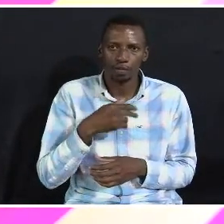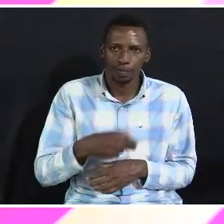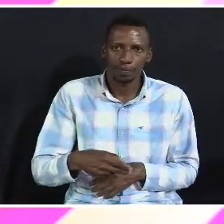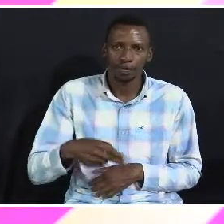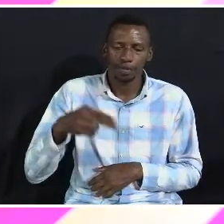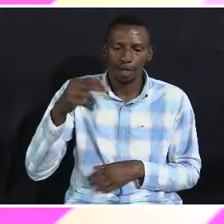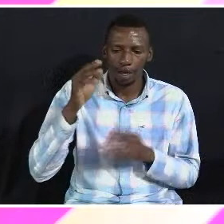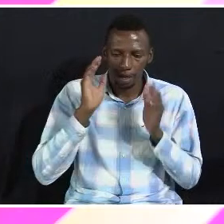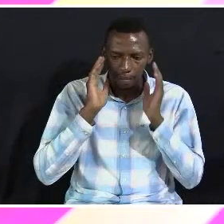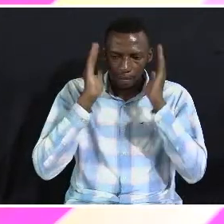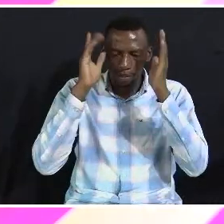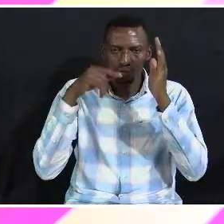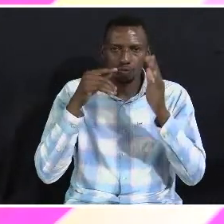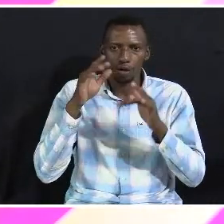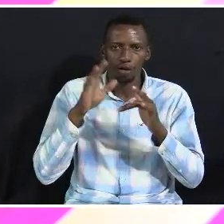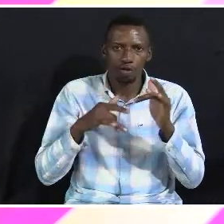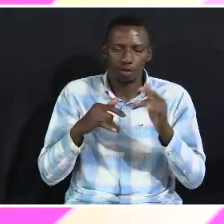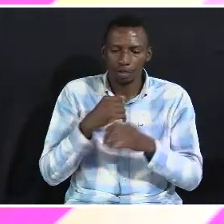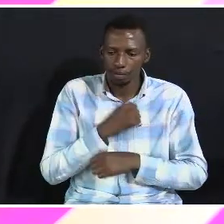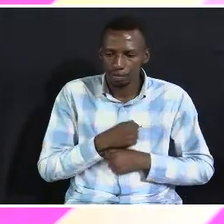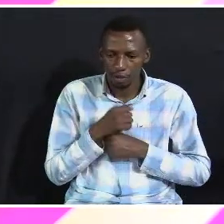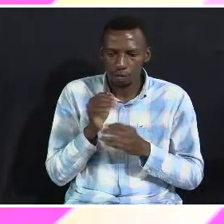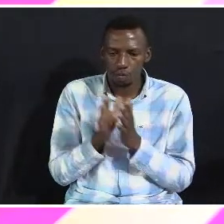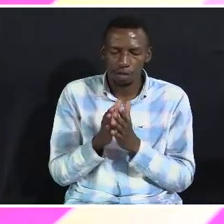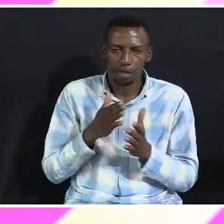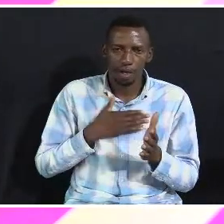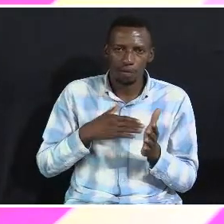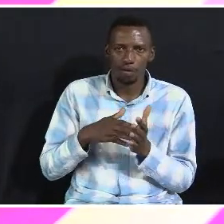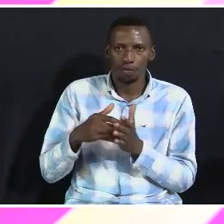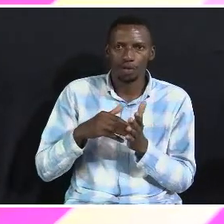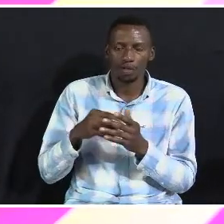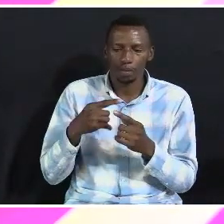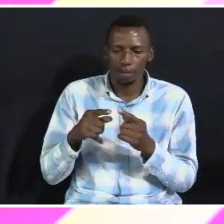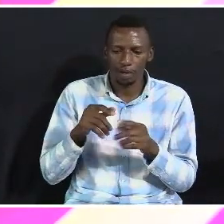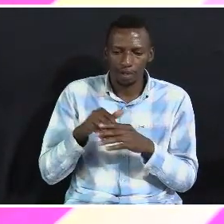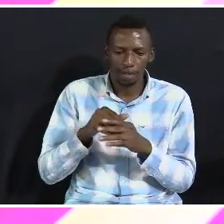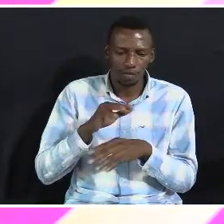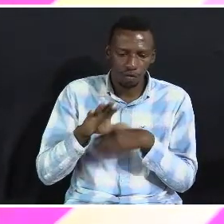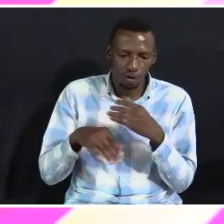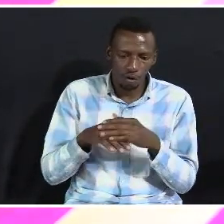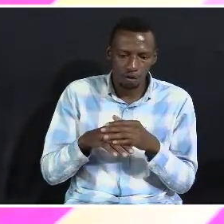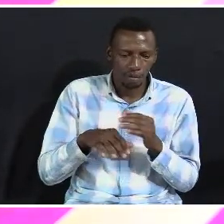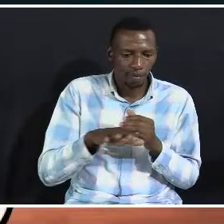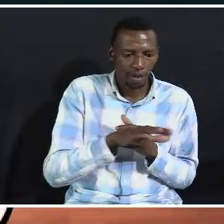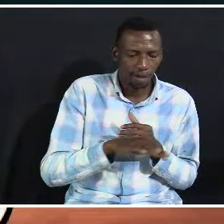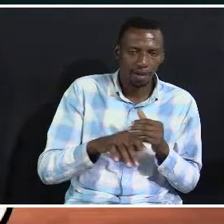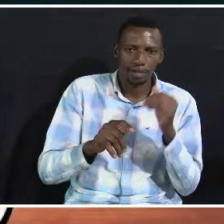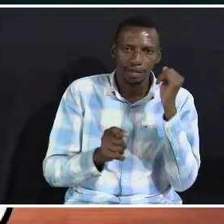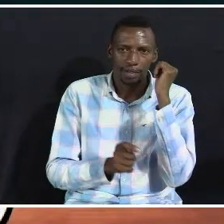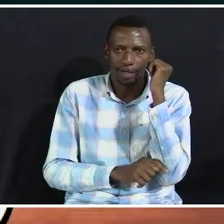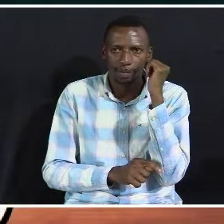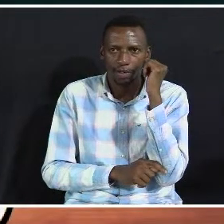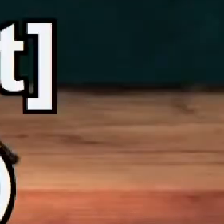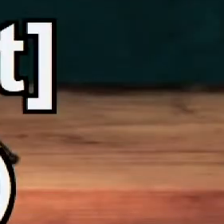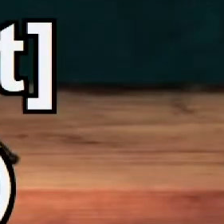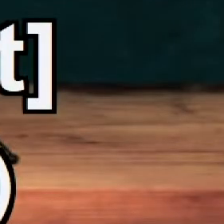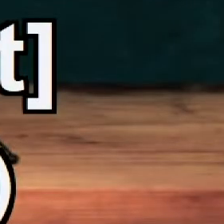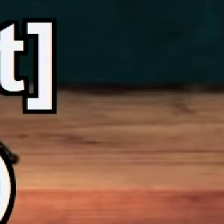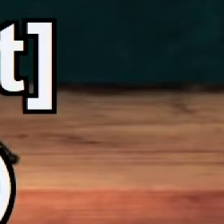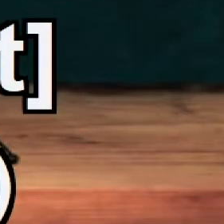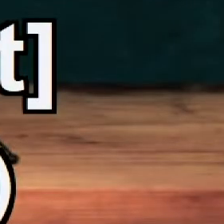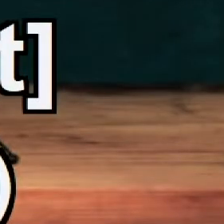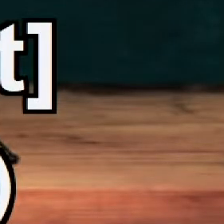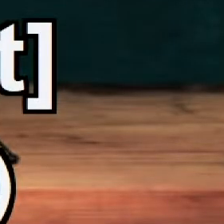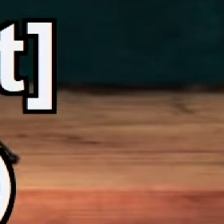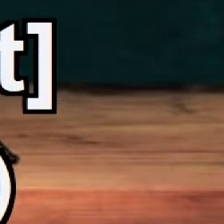cannot sympathize with our weaknesses, but in all points tempted as we are, yet without sin. Hebrews